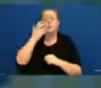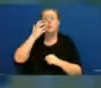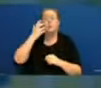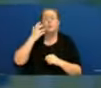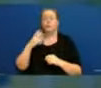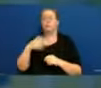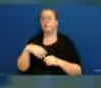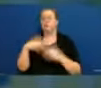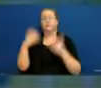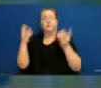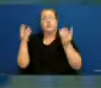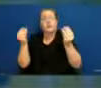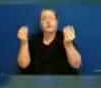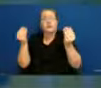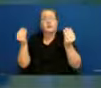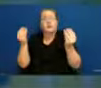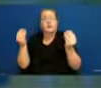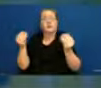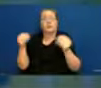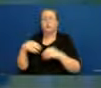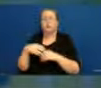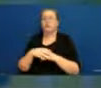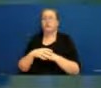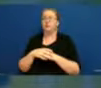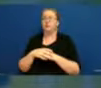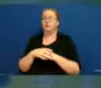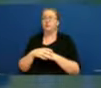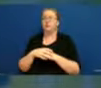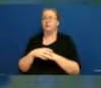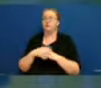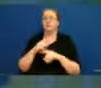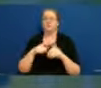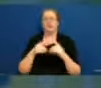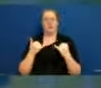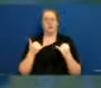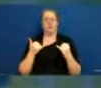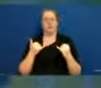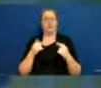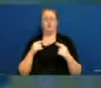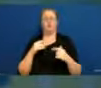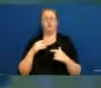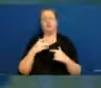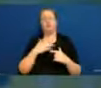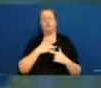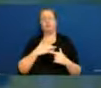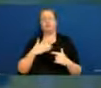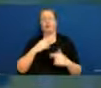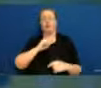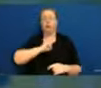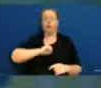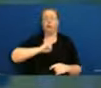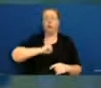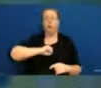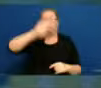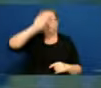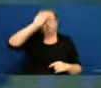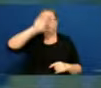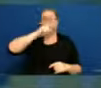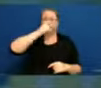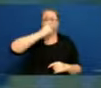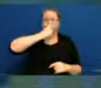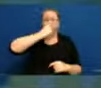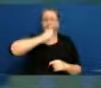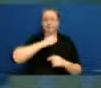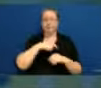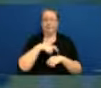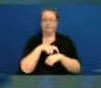when temperatures are warmer, when humidity is lower. But as we move into what we call our respiratory season, our